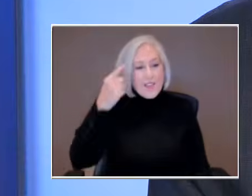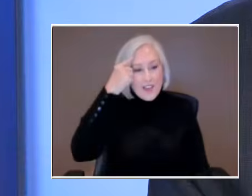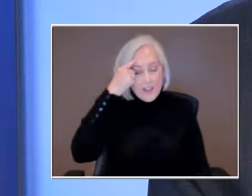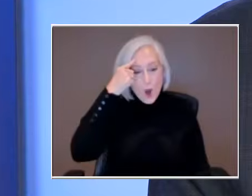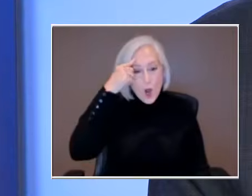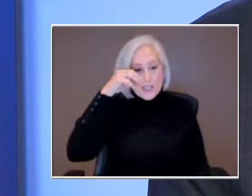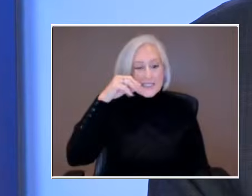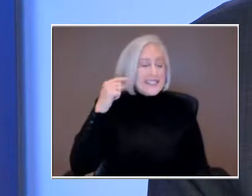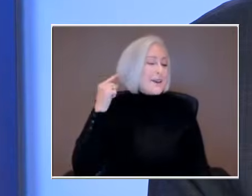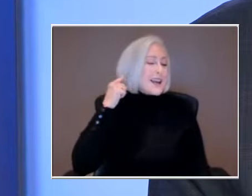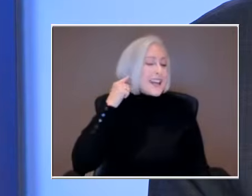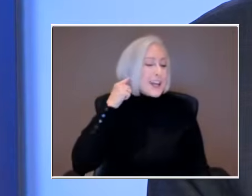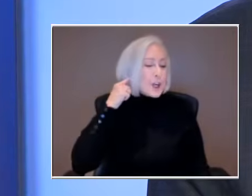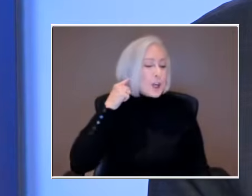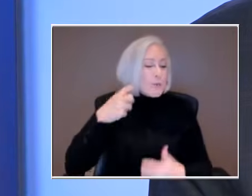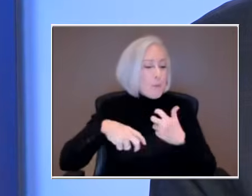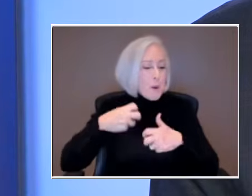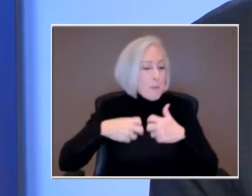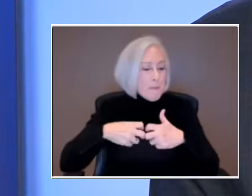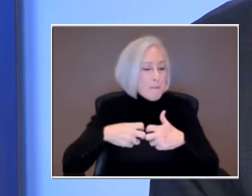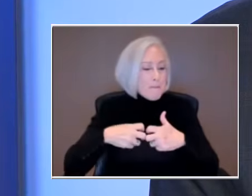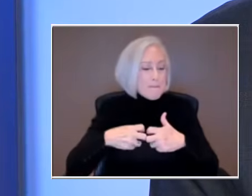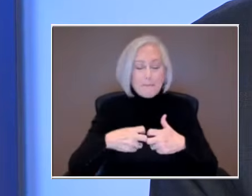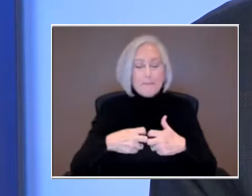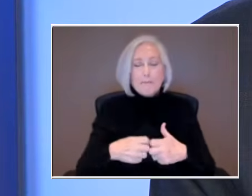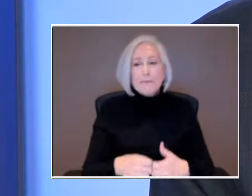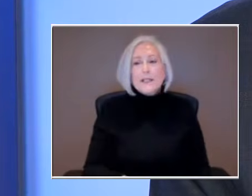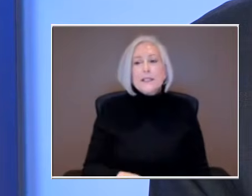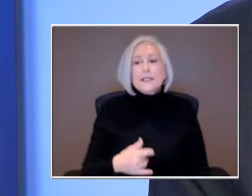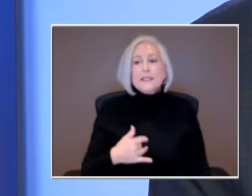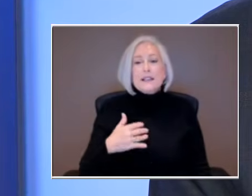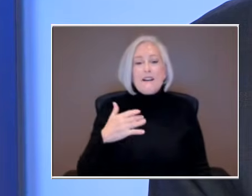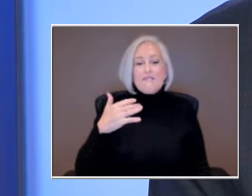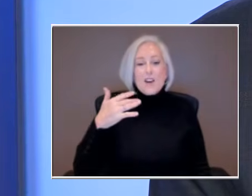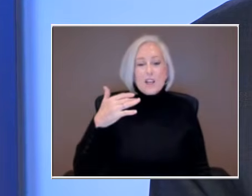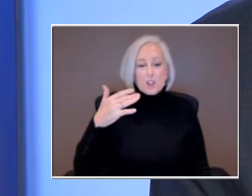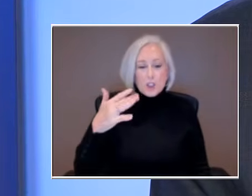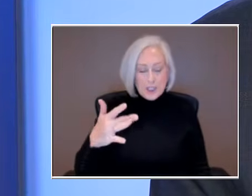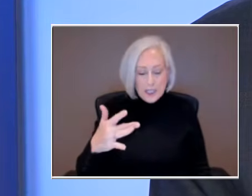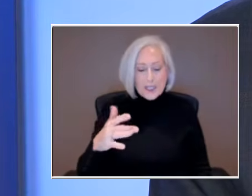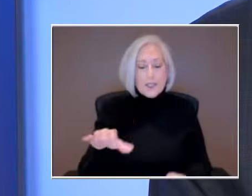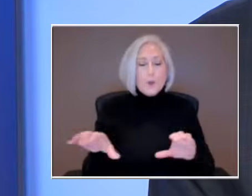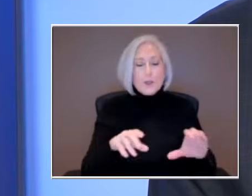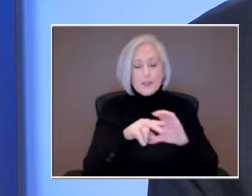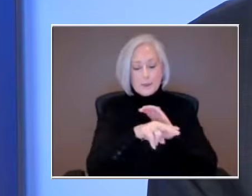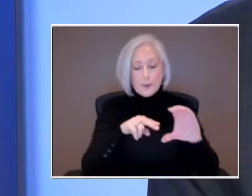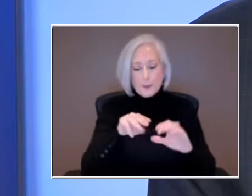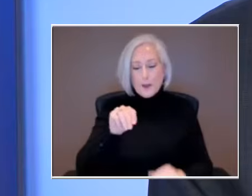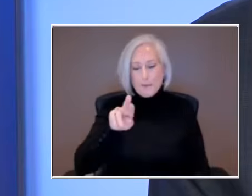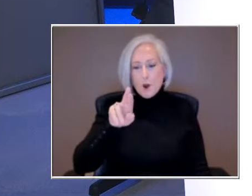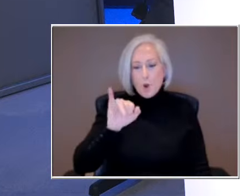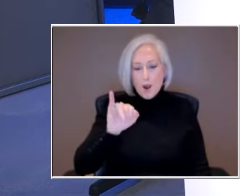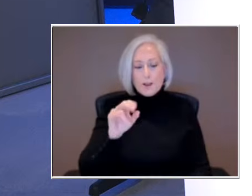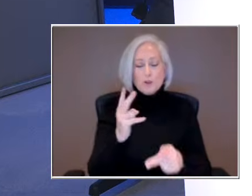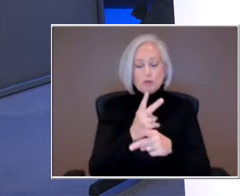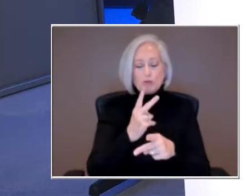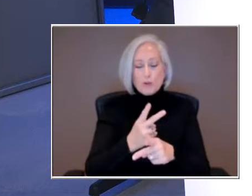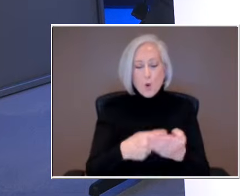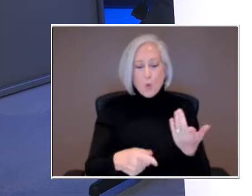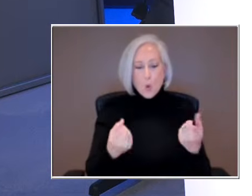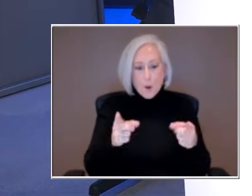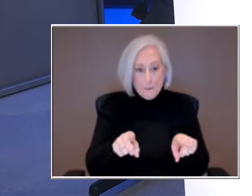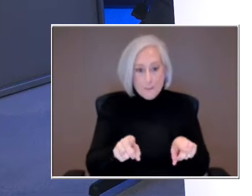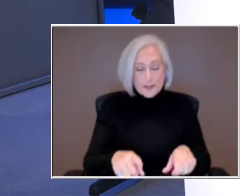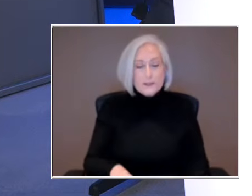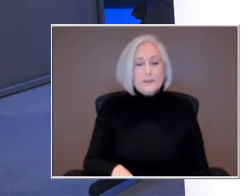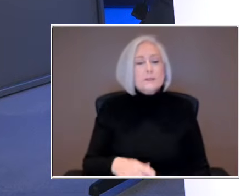minute. Sure. And then eventually got to get the MRI and figure out what was really happening. Are there any theories, doctor, behind